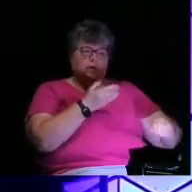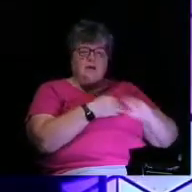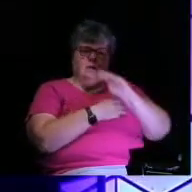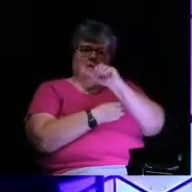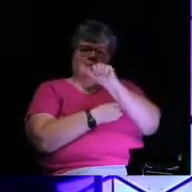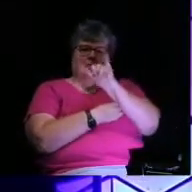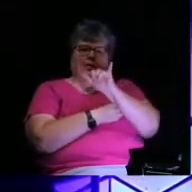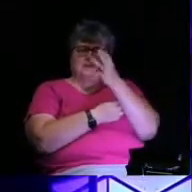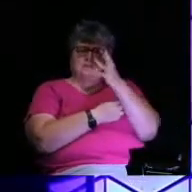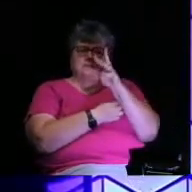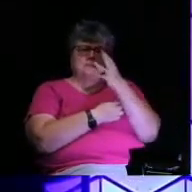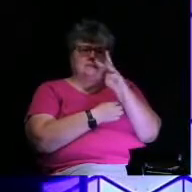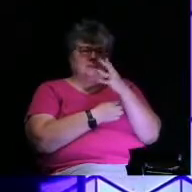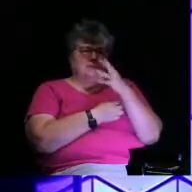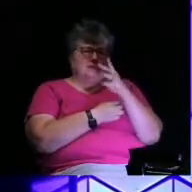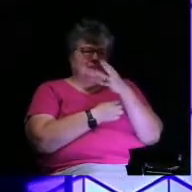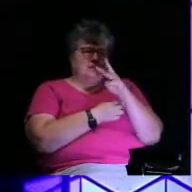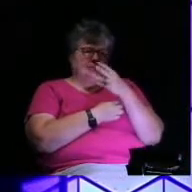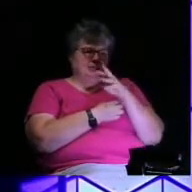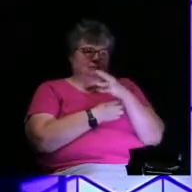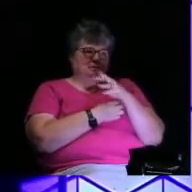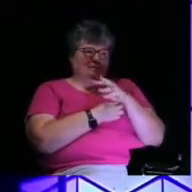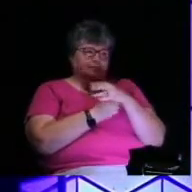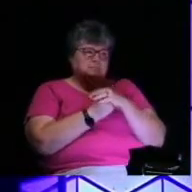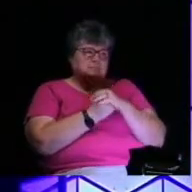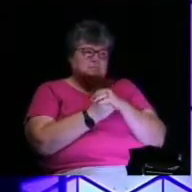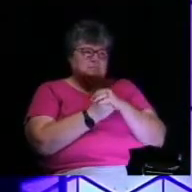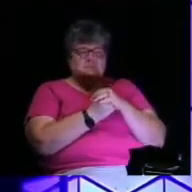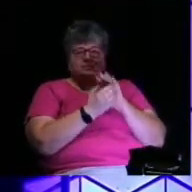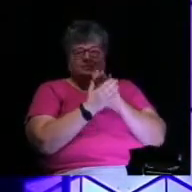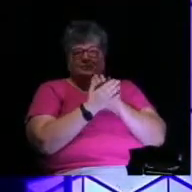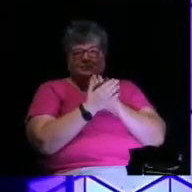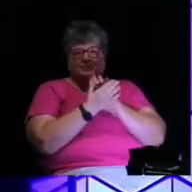May 16th, he got out, and yeah,